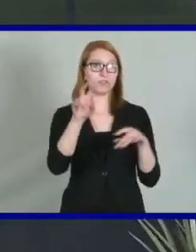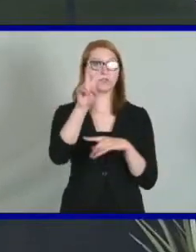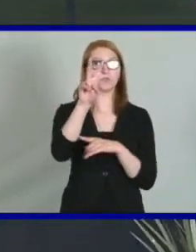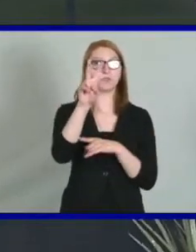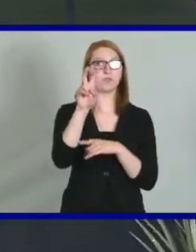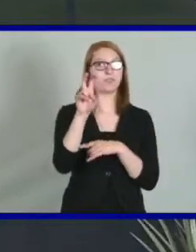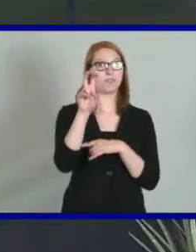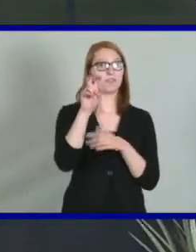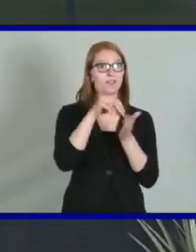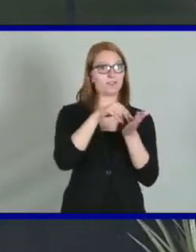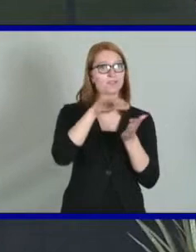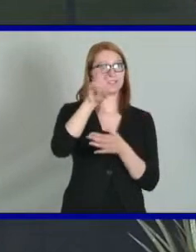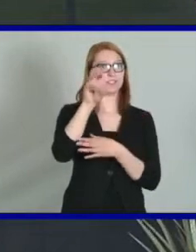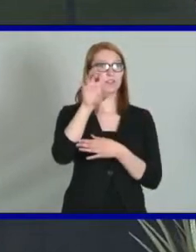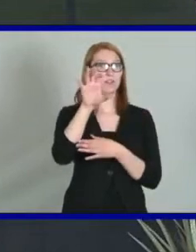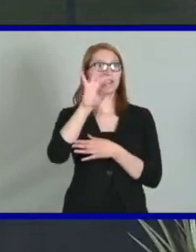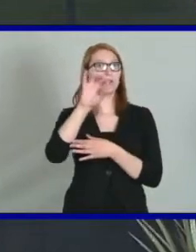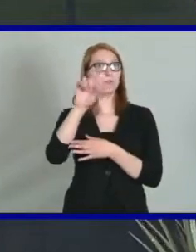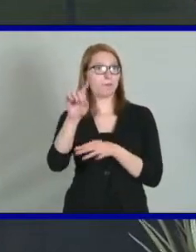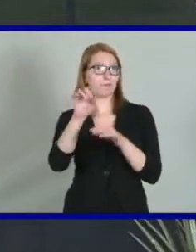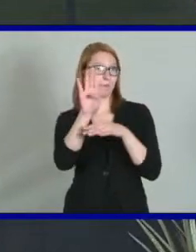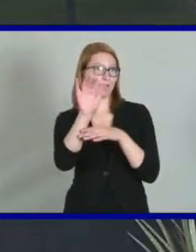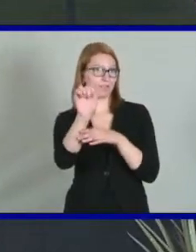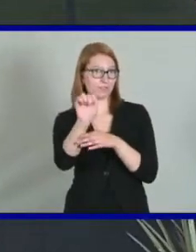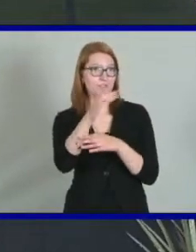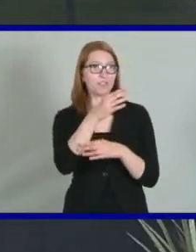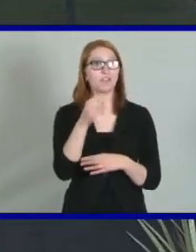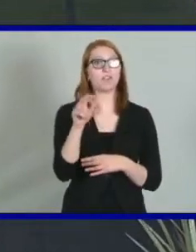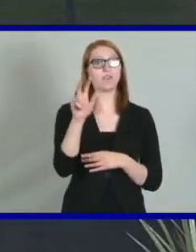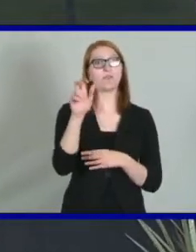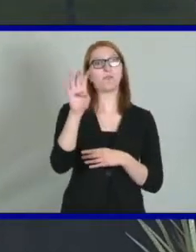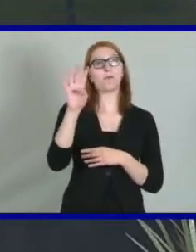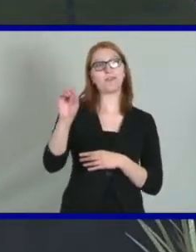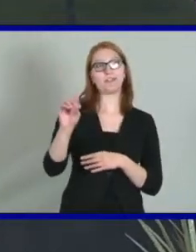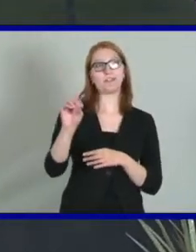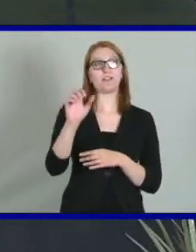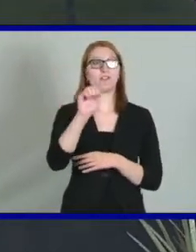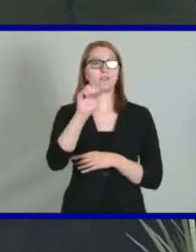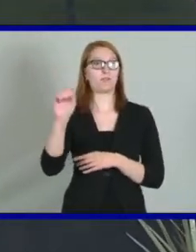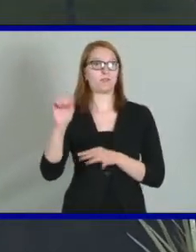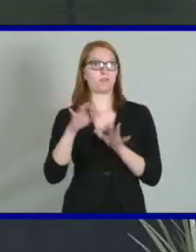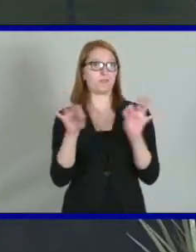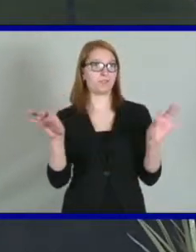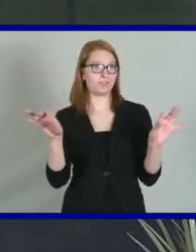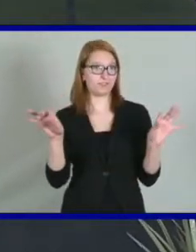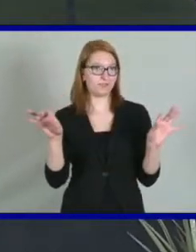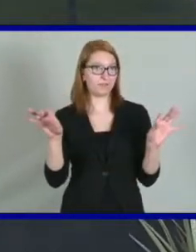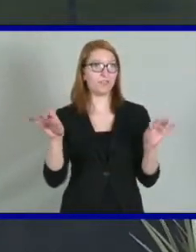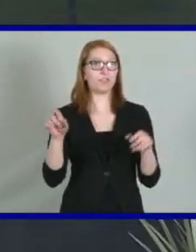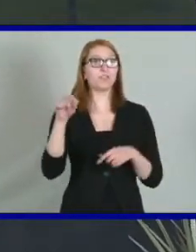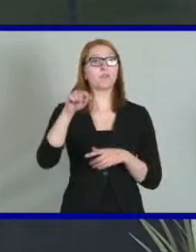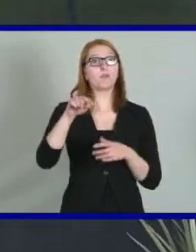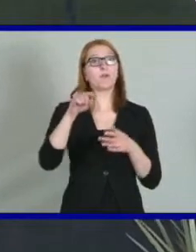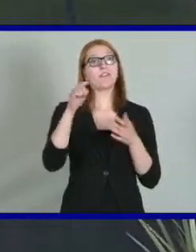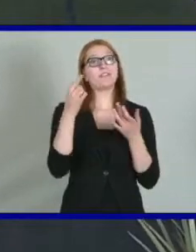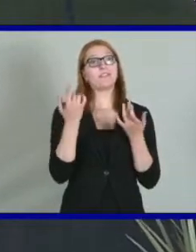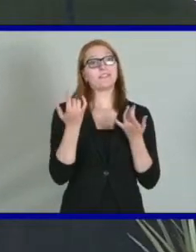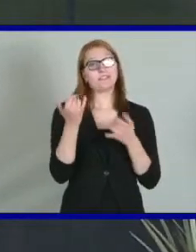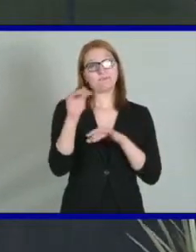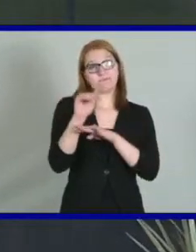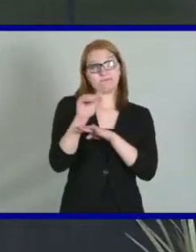2,631 bachelor's degrees, and 340 associate's degrees. We'll begin this evening with a few